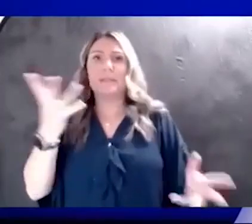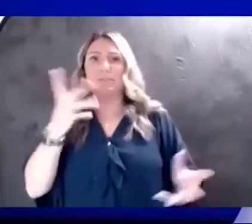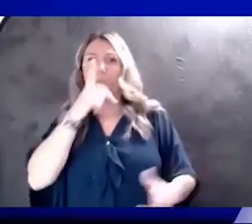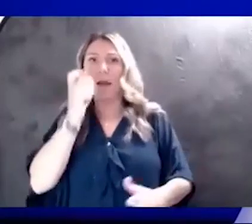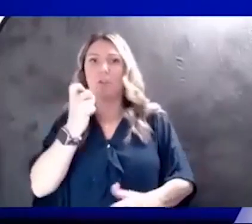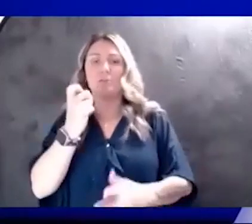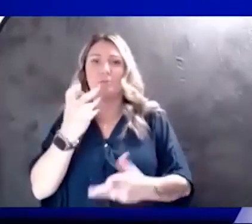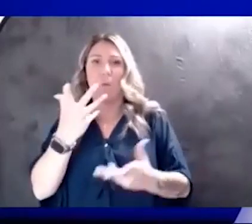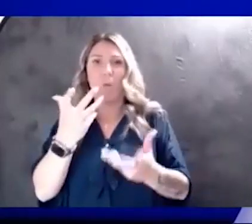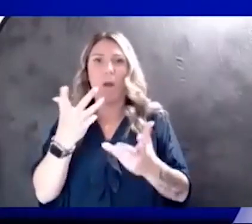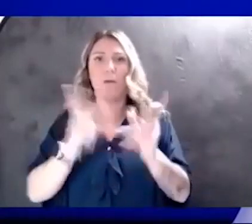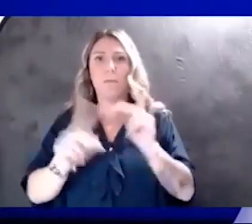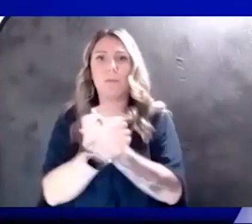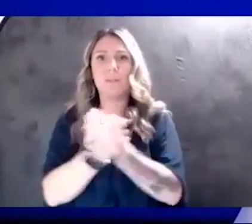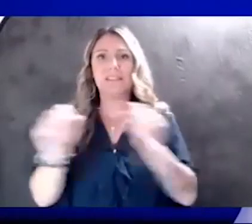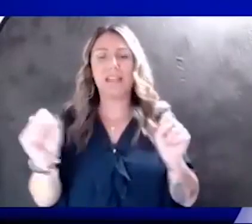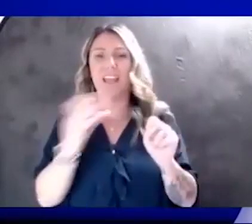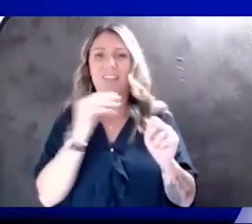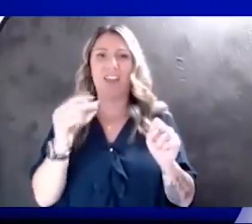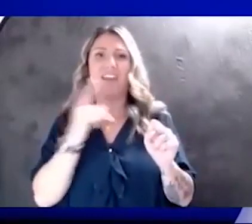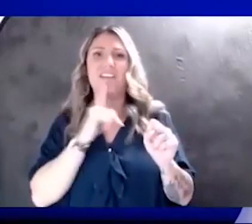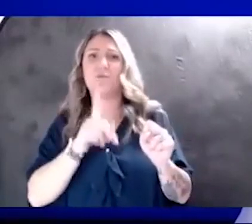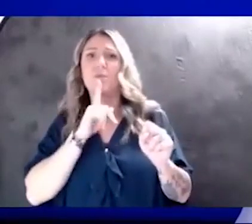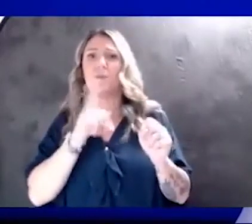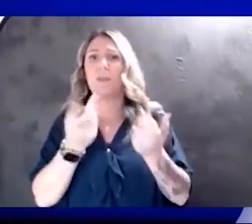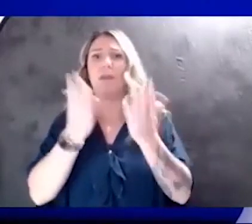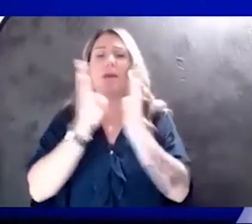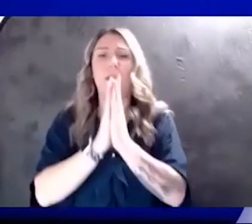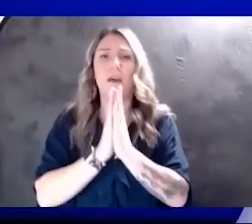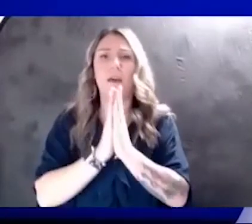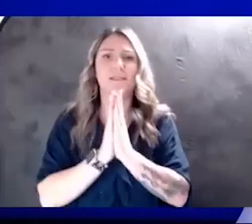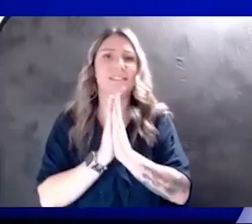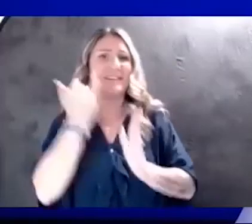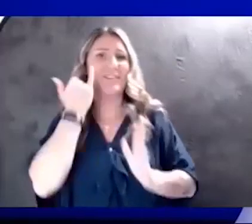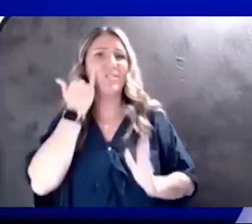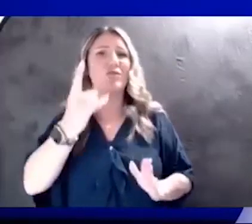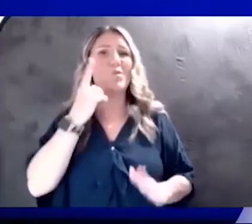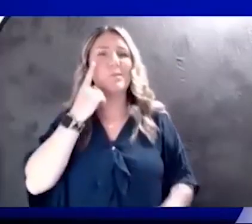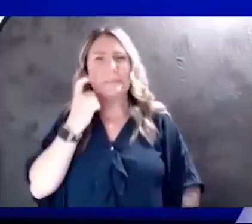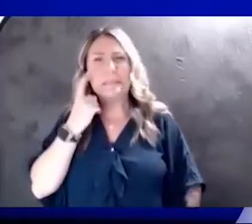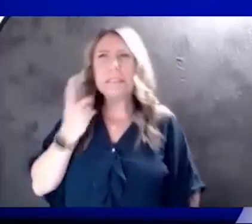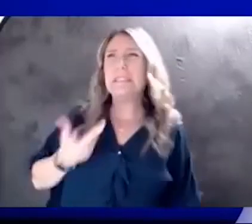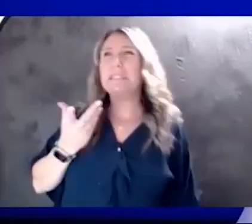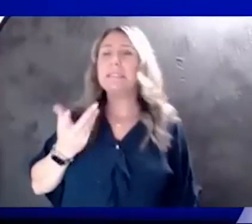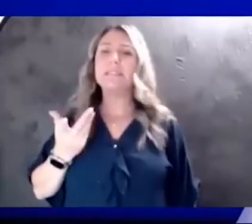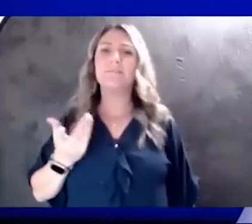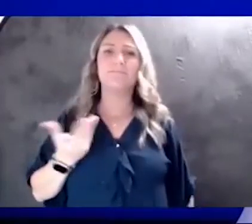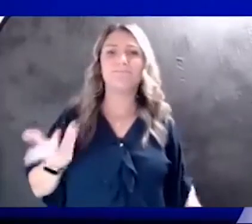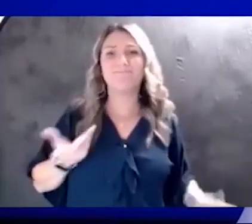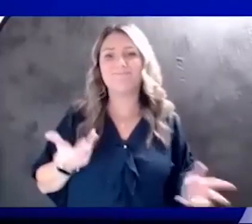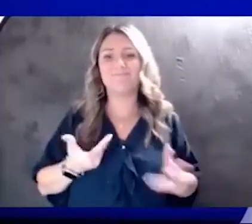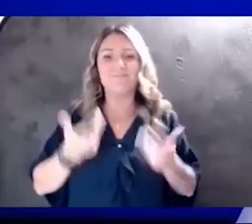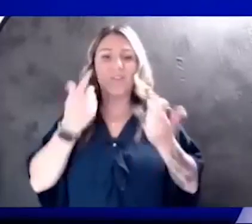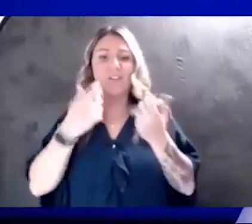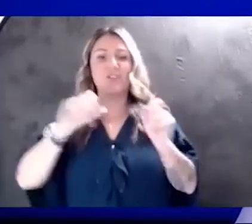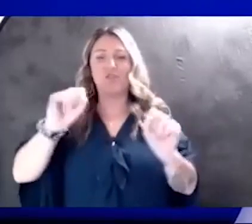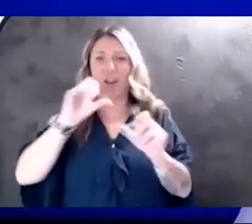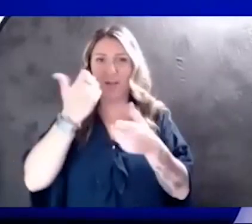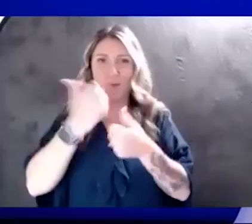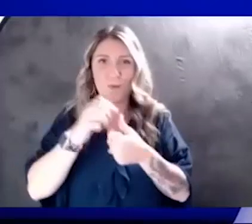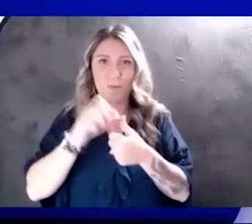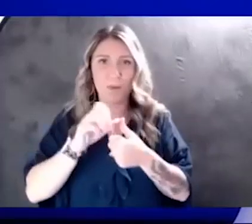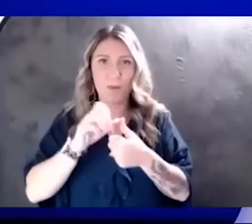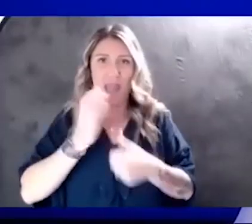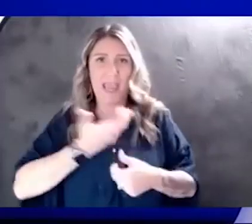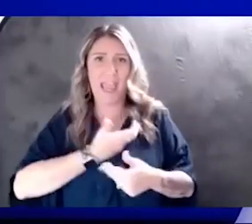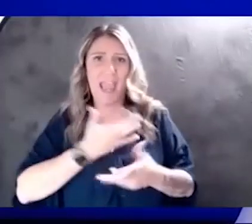so I would really ask that if you're skeptical, just try to remember what our motives actually